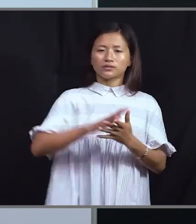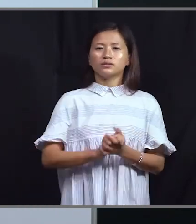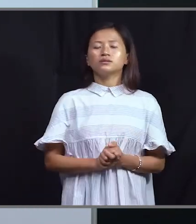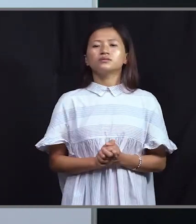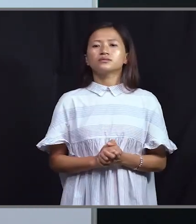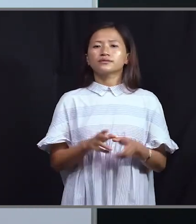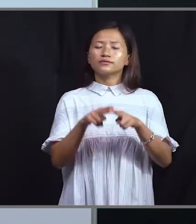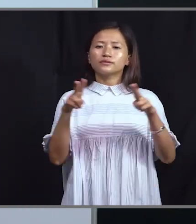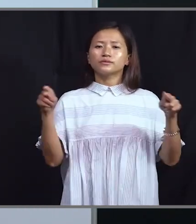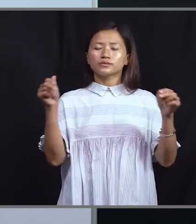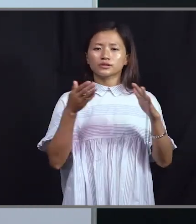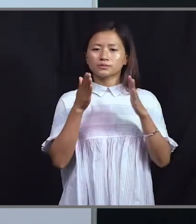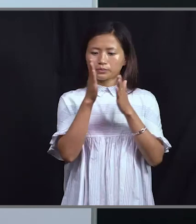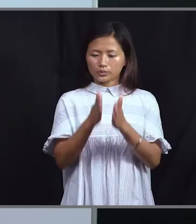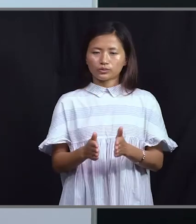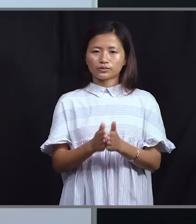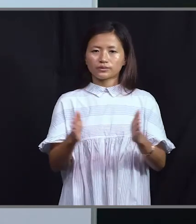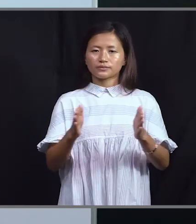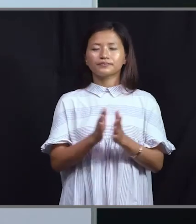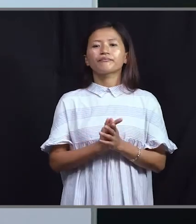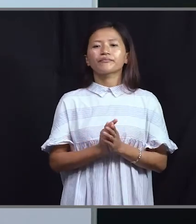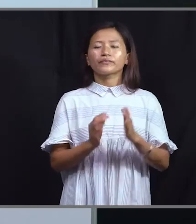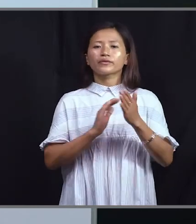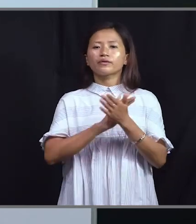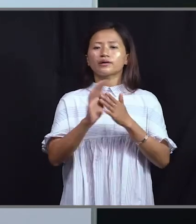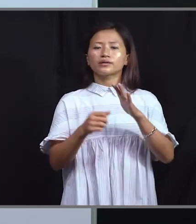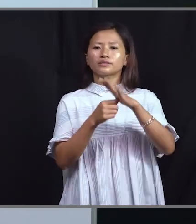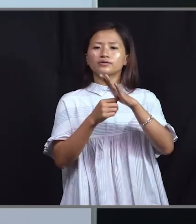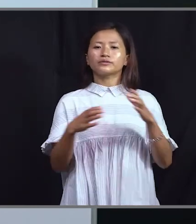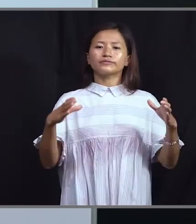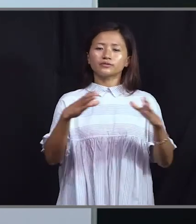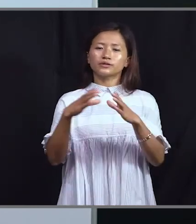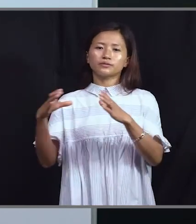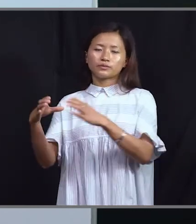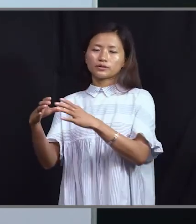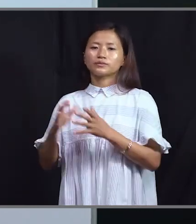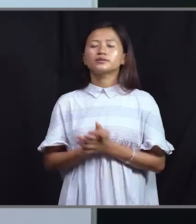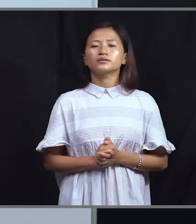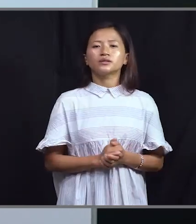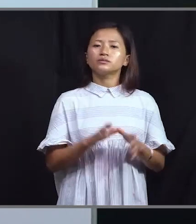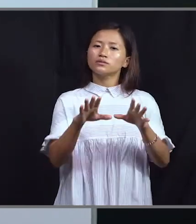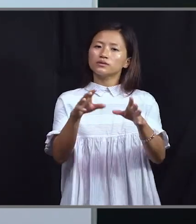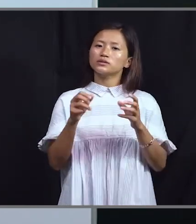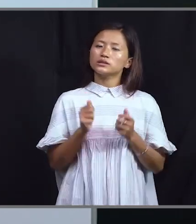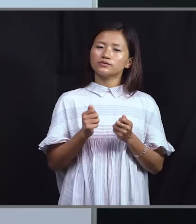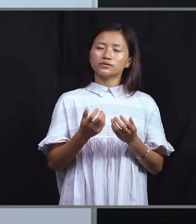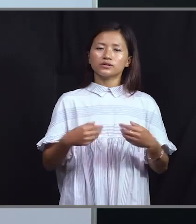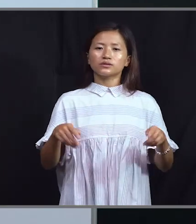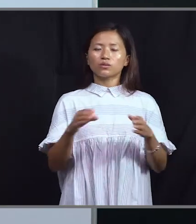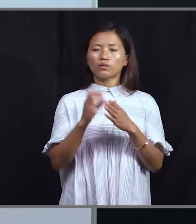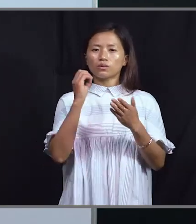the specialist and the head of department, okay, or the various department to achieve an